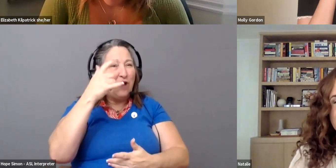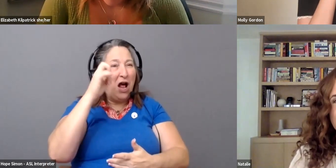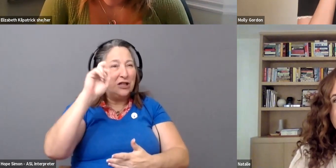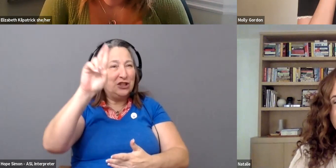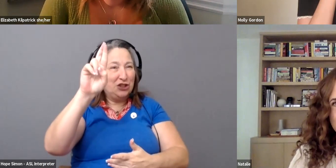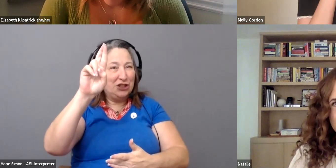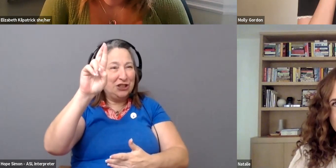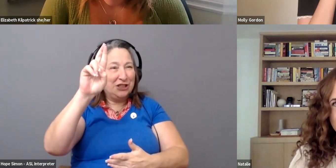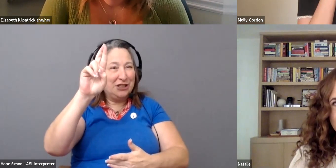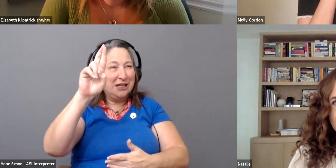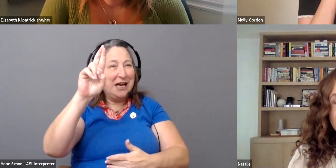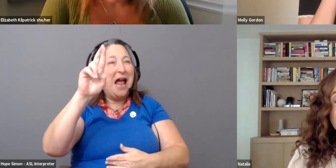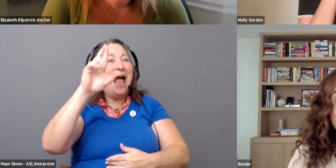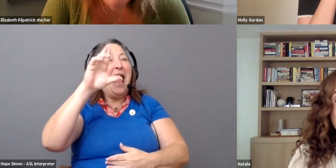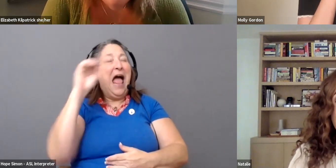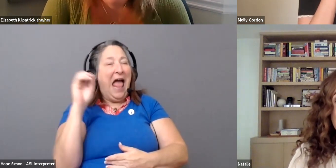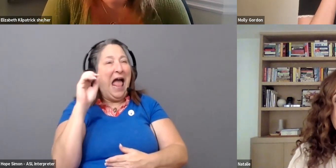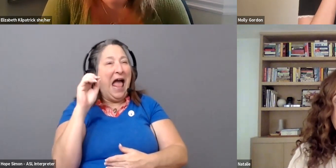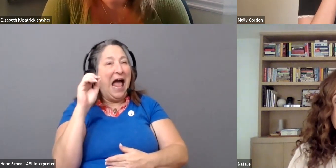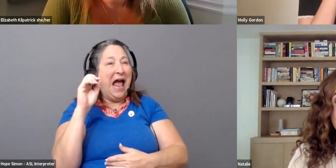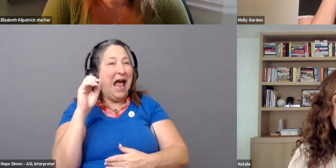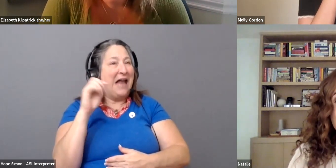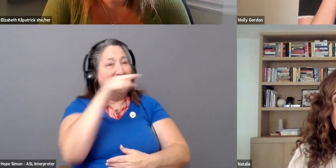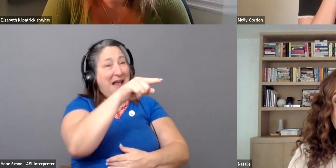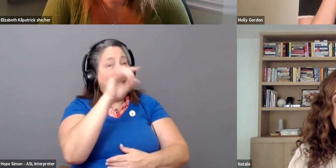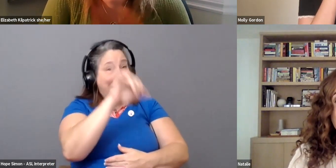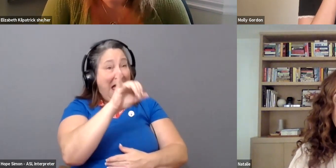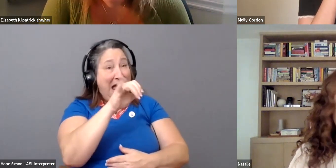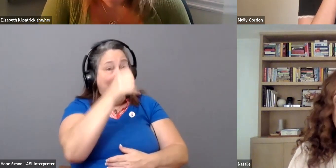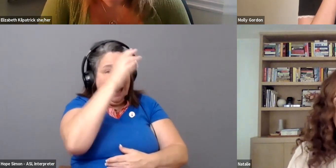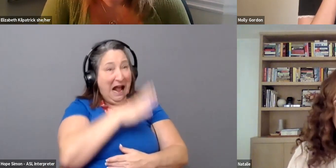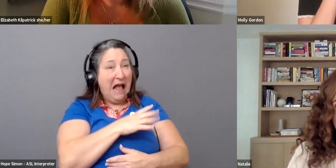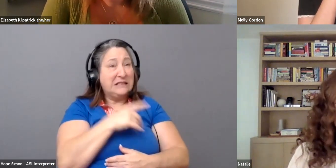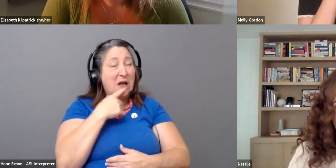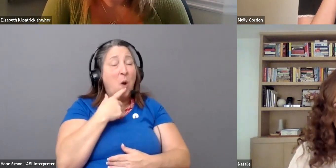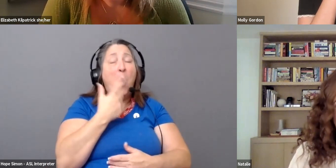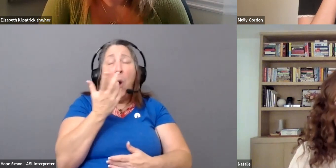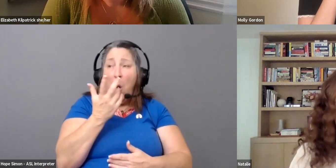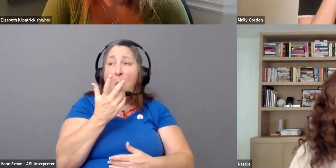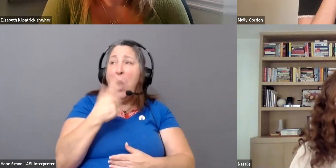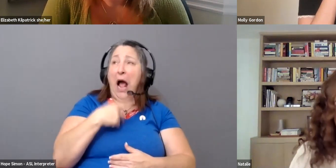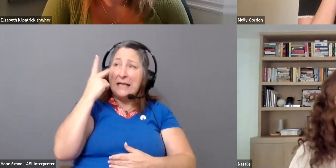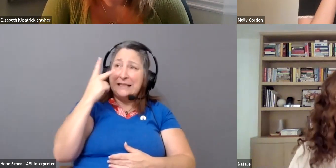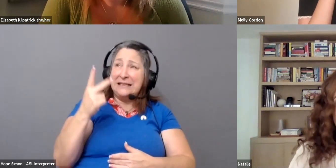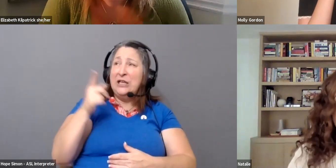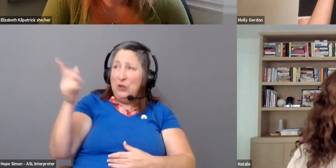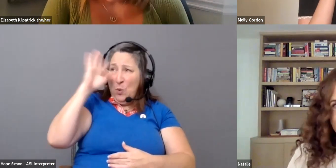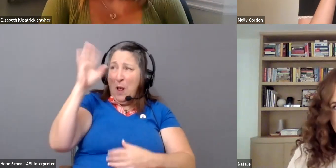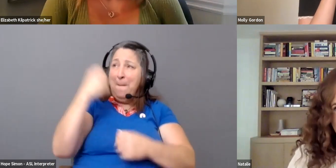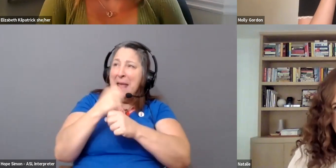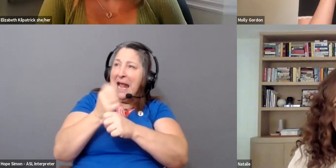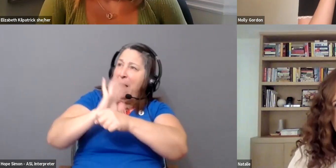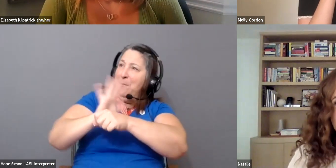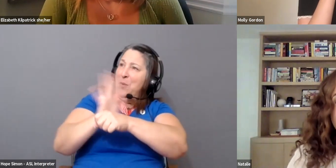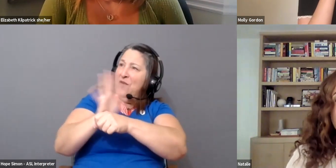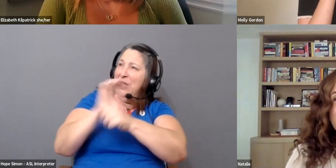P.S. you're pregnant. And I didn't know yet. And so there was no way for him to know that I was sort of starting to work